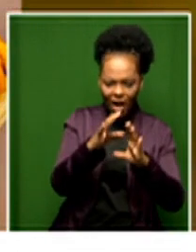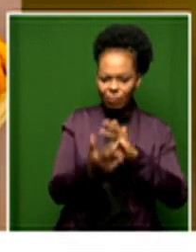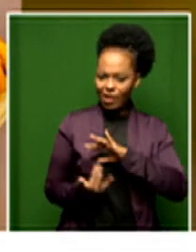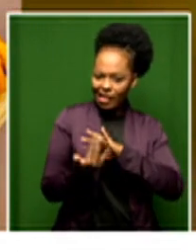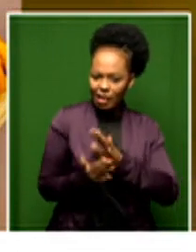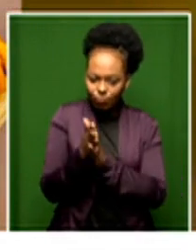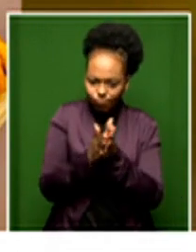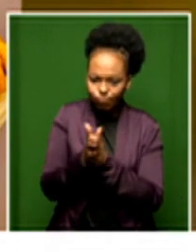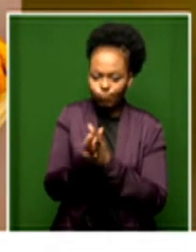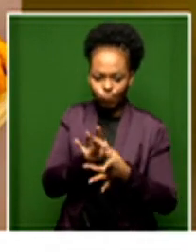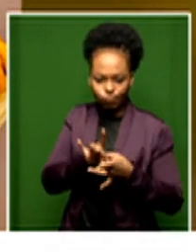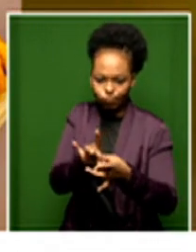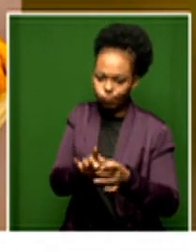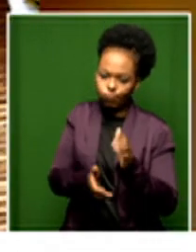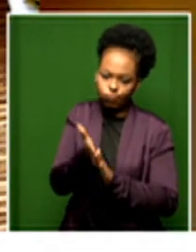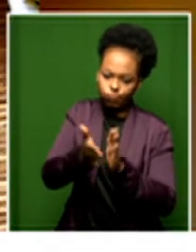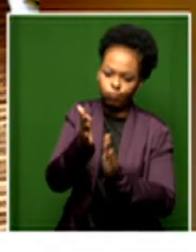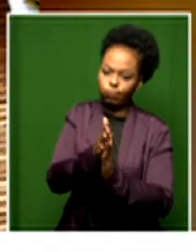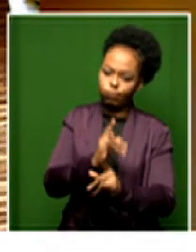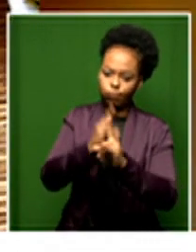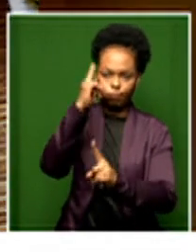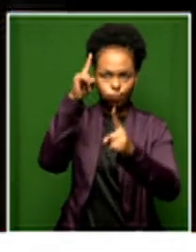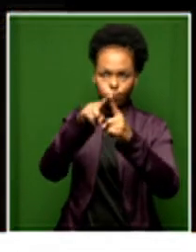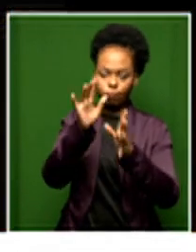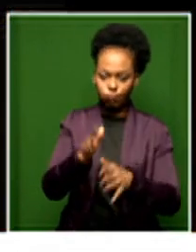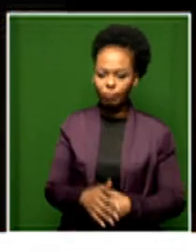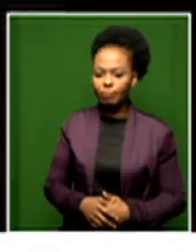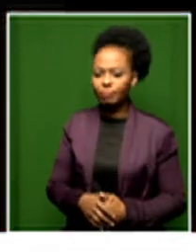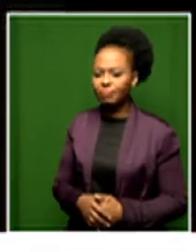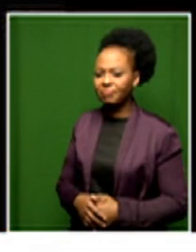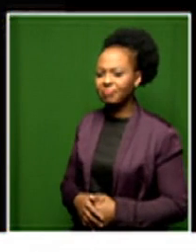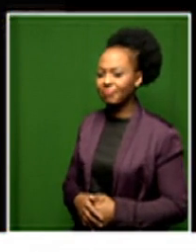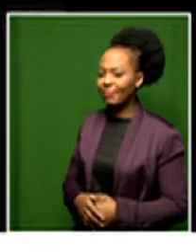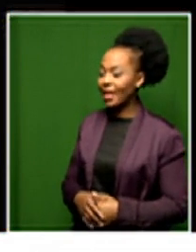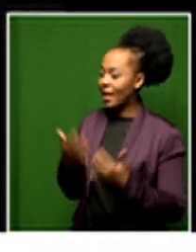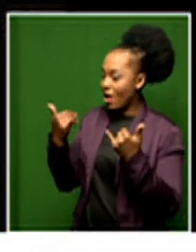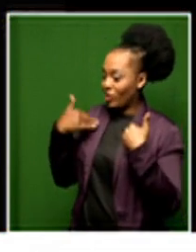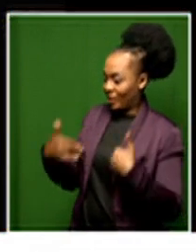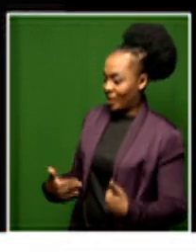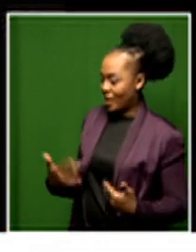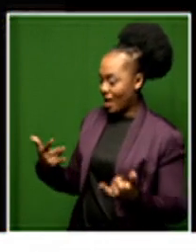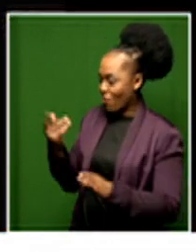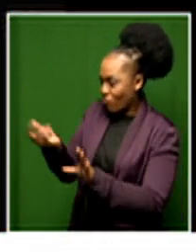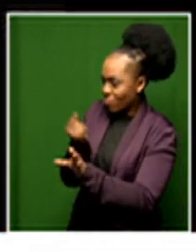and perseverance. Mm. And it's Sunday today, Linda. What are you cooking in your kitchen this morning?